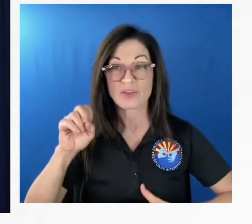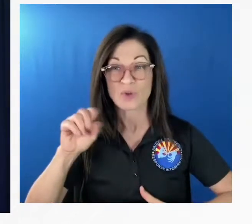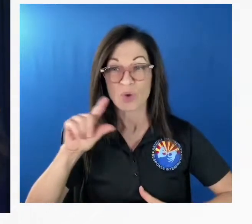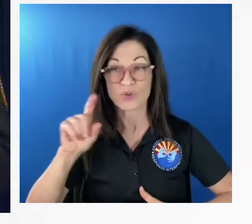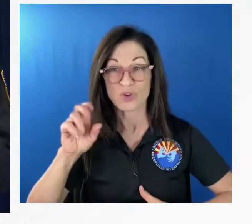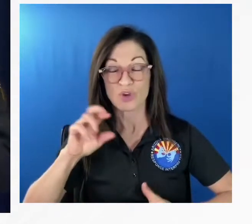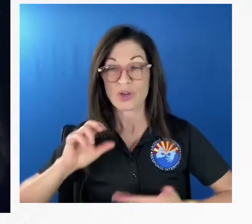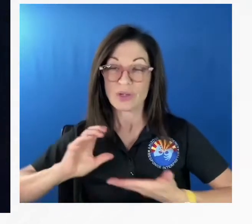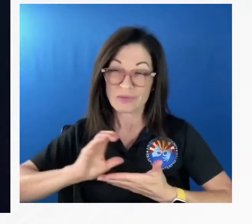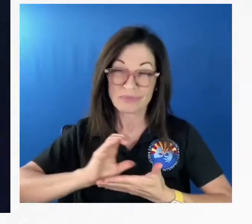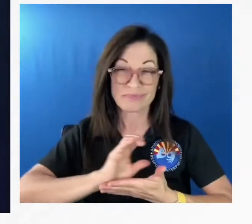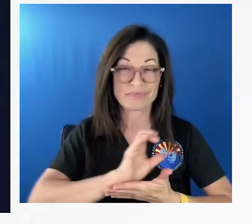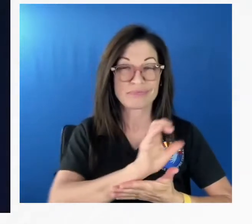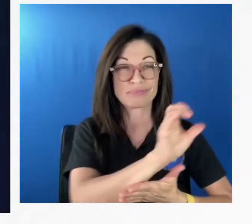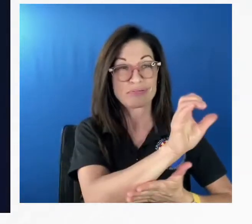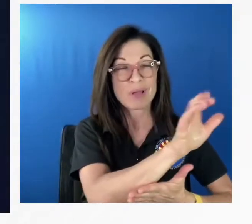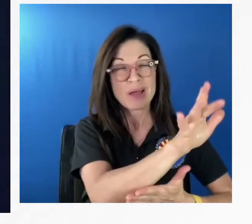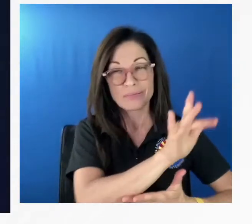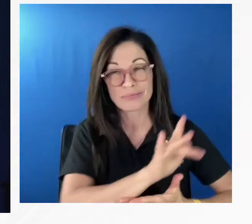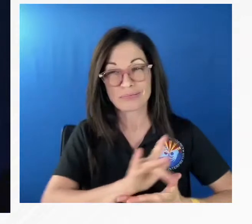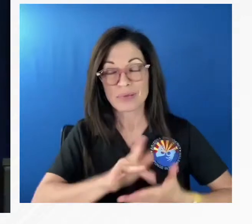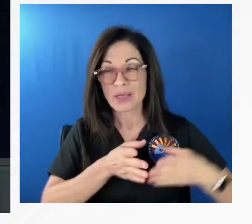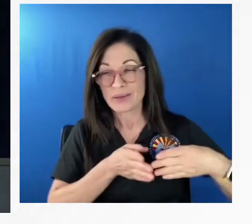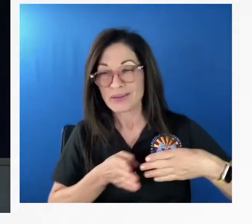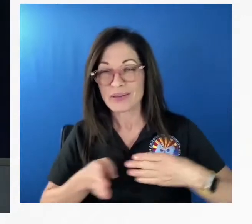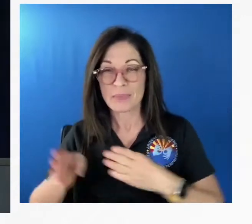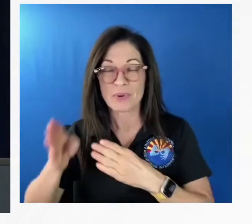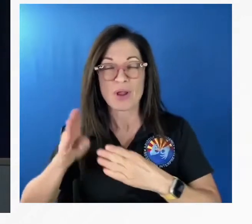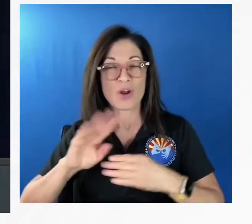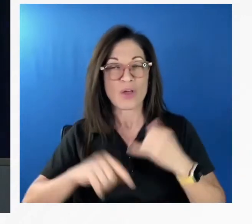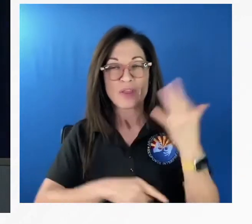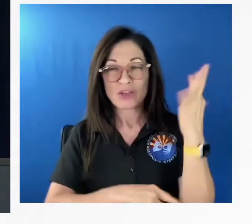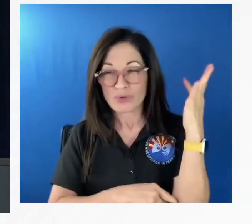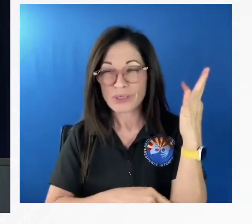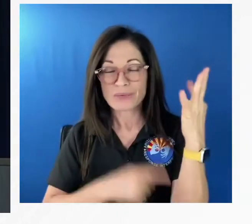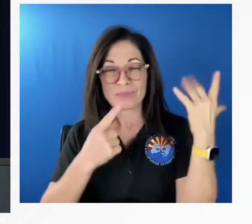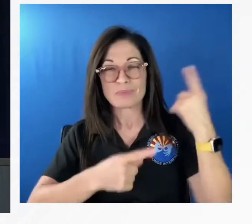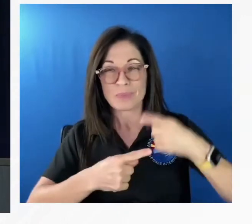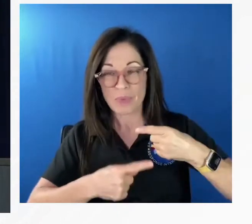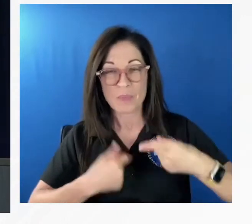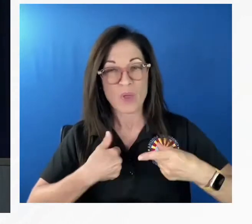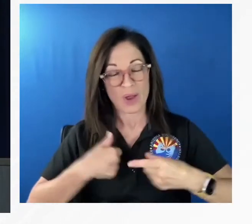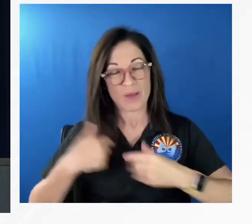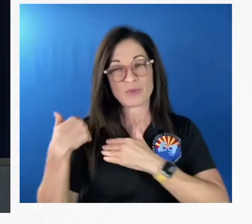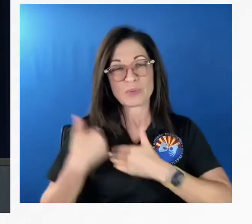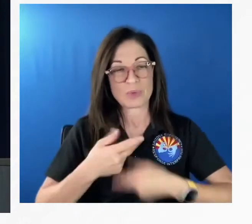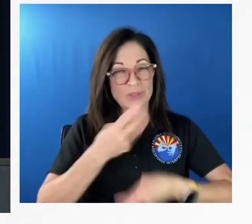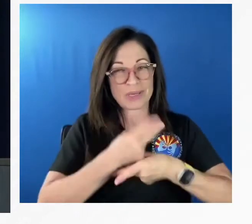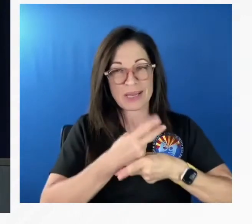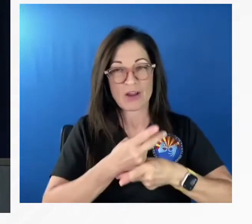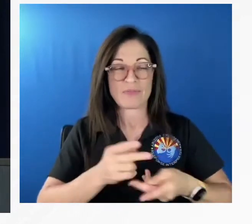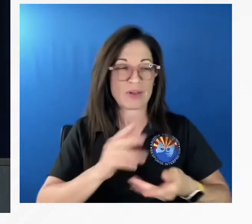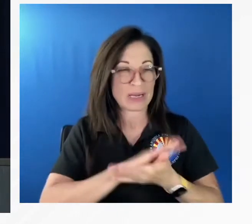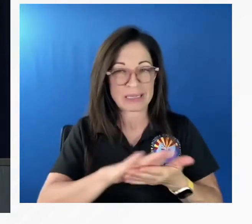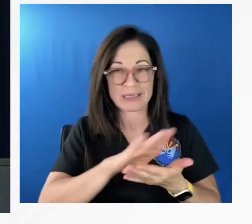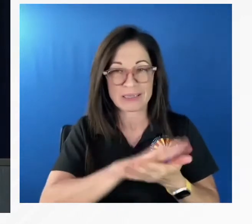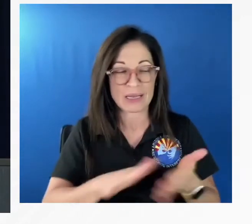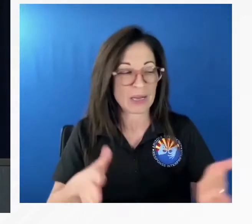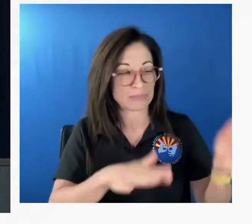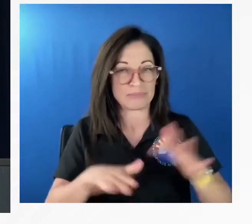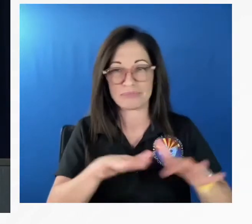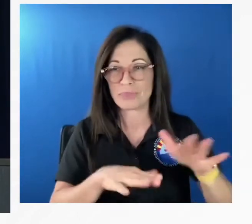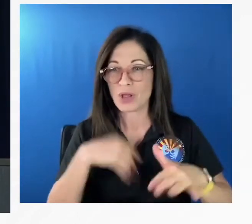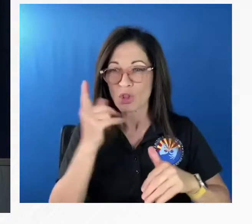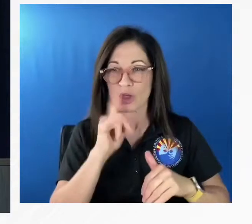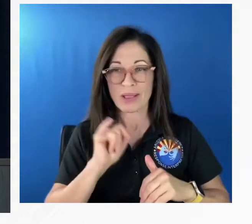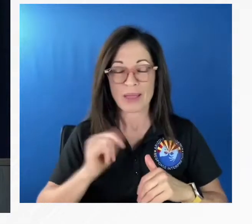roads and in the timber and all the other stuff on both the BLM and the CAL FIRE land. That's our responsibility. And so we